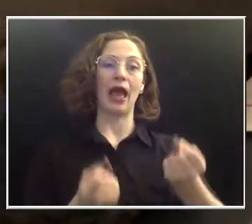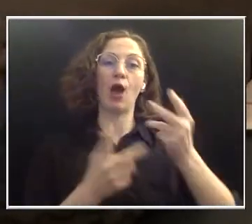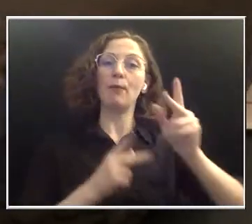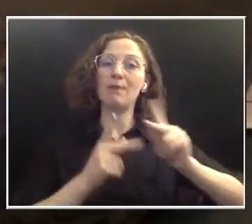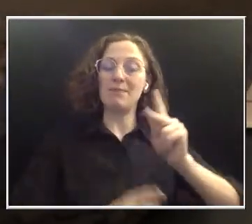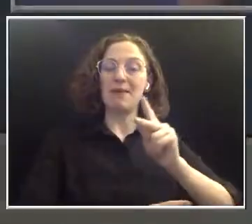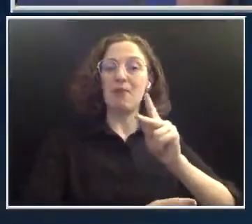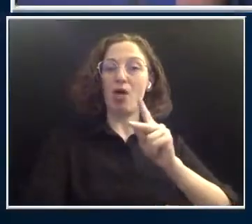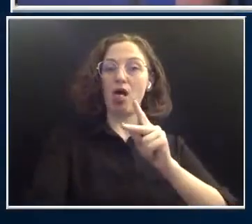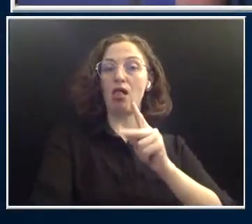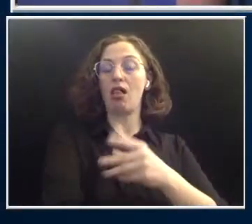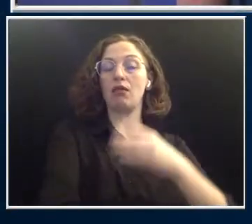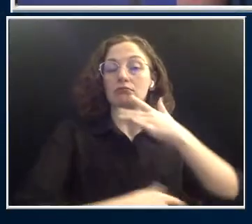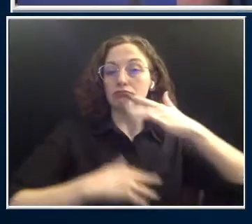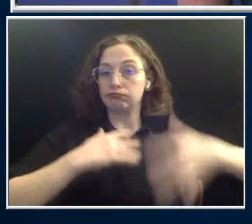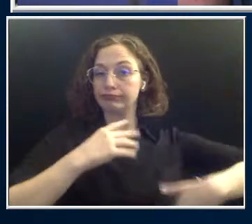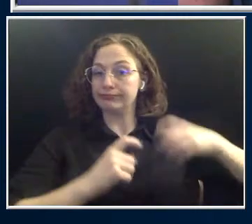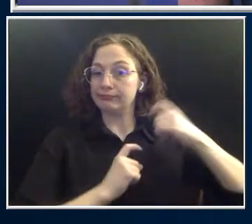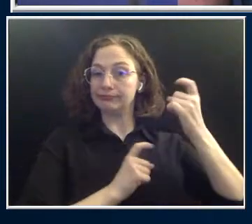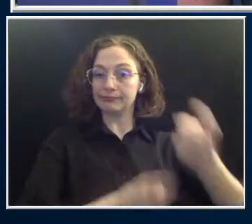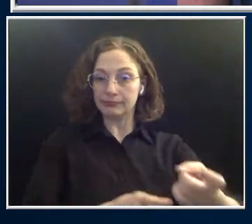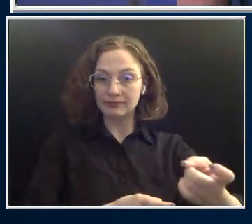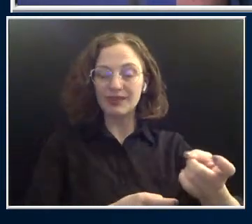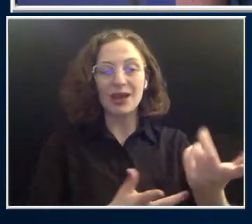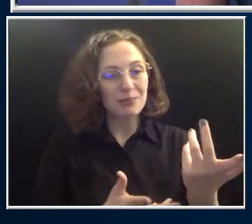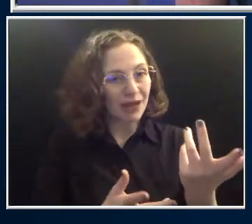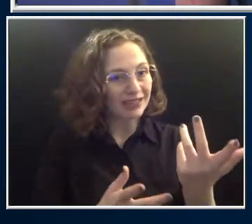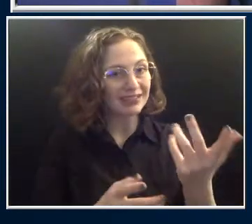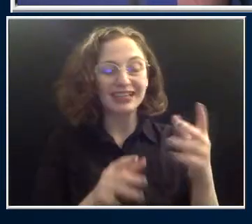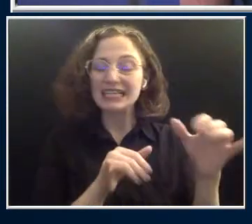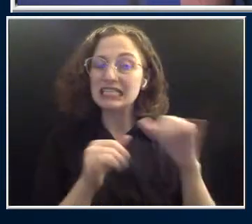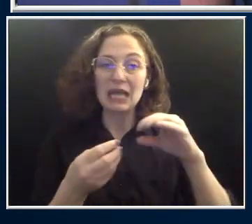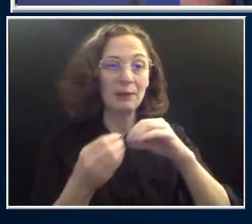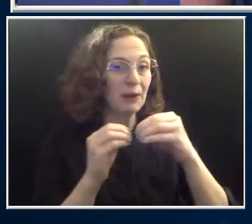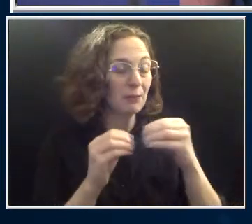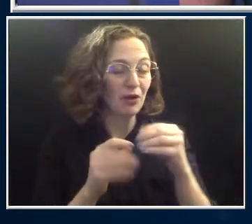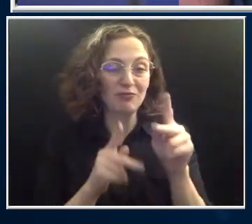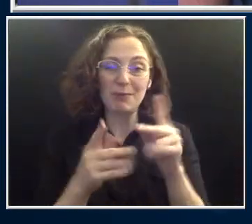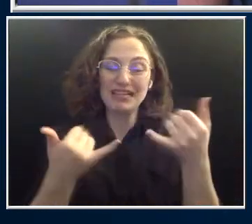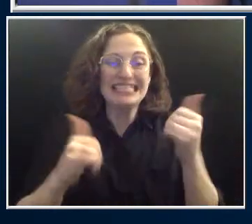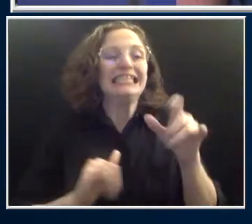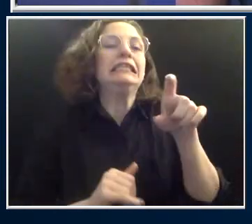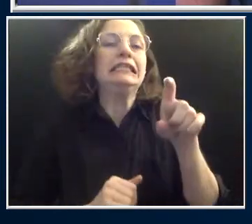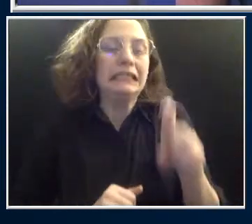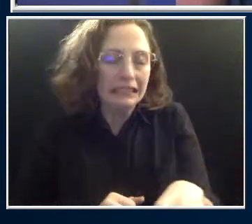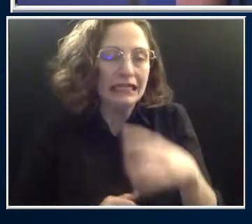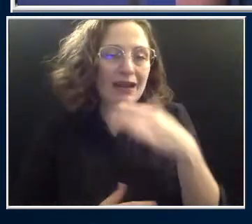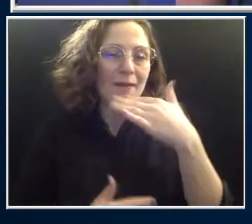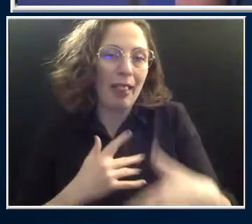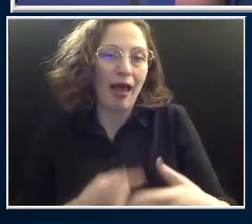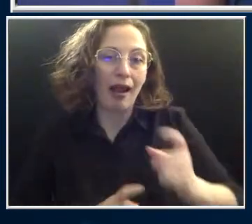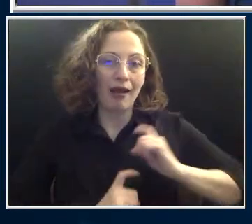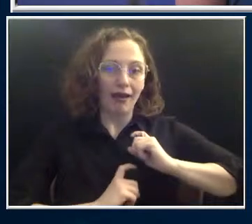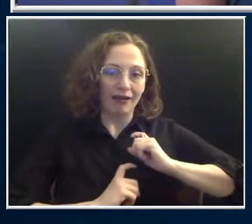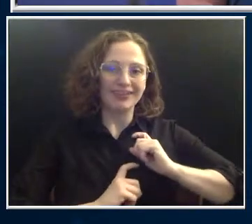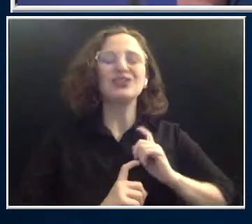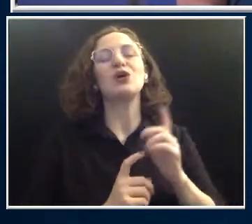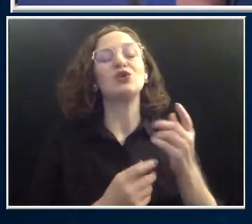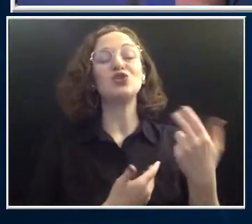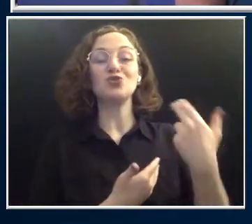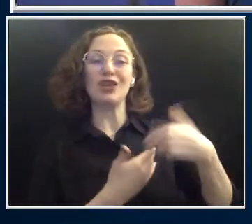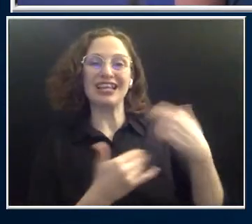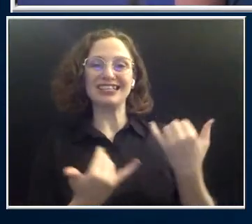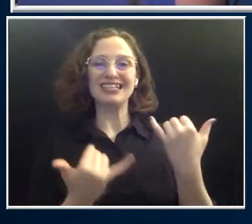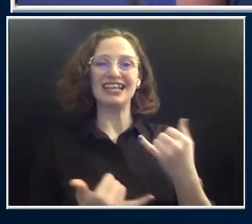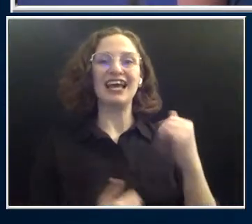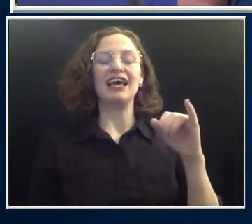this morning by Chelsea Smith with the Community Blood Center. Chelsea, good morning. How are you? I'm good. How are you? I'm good. We're